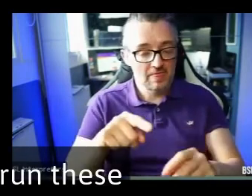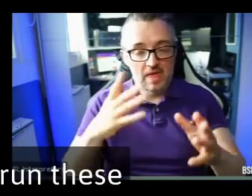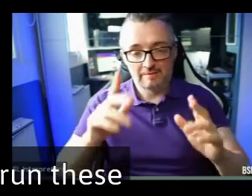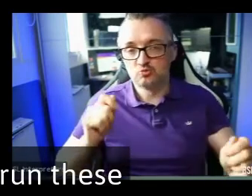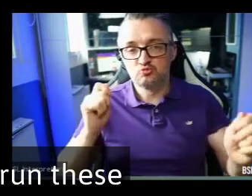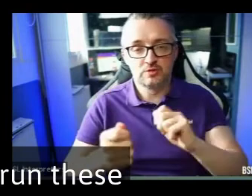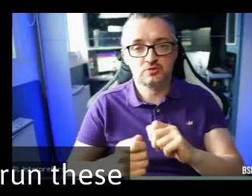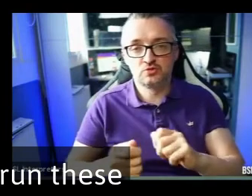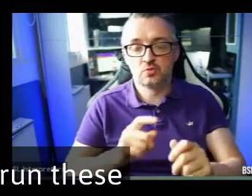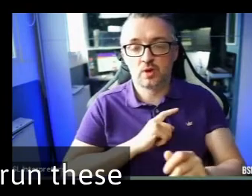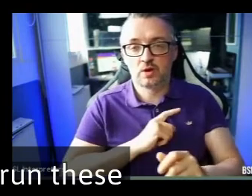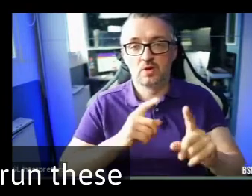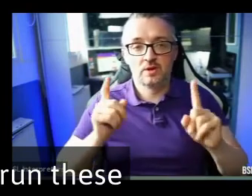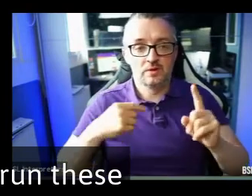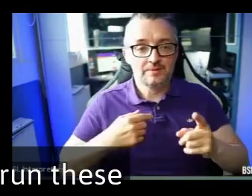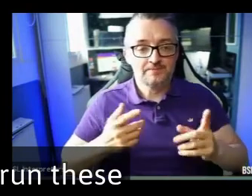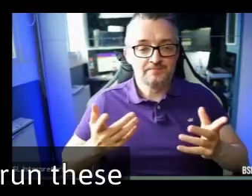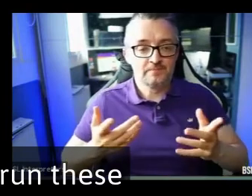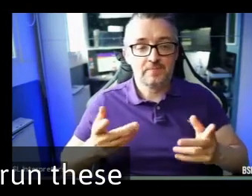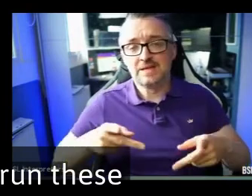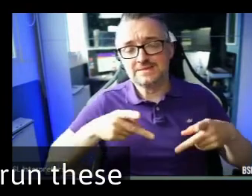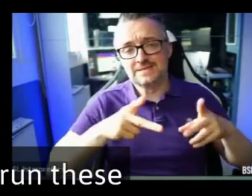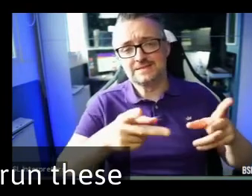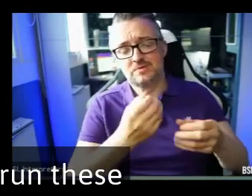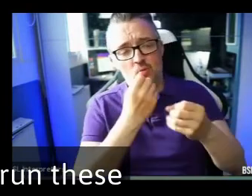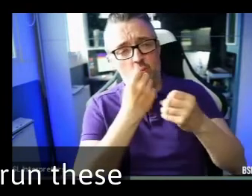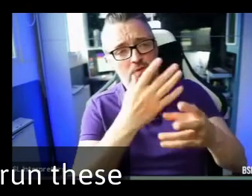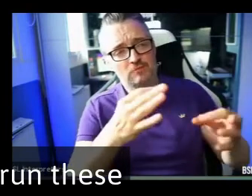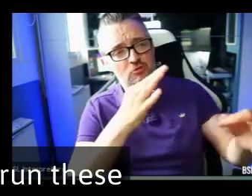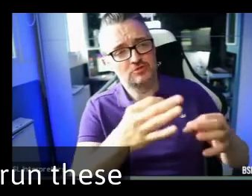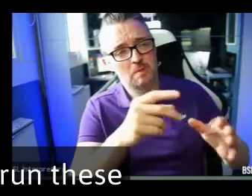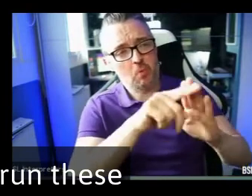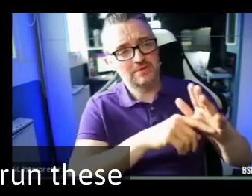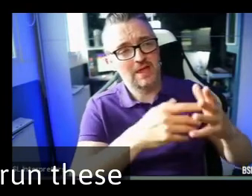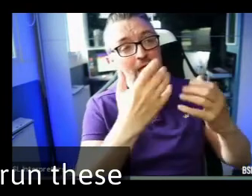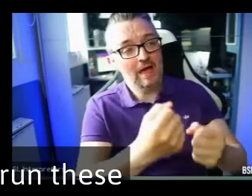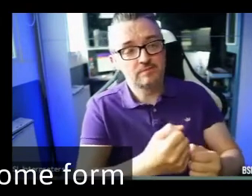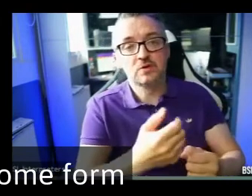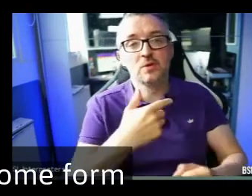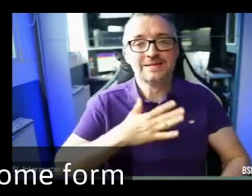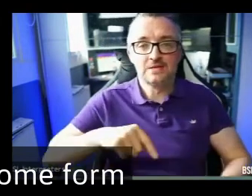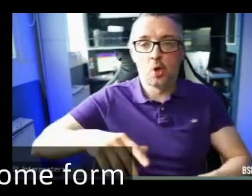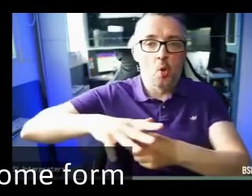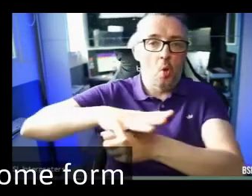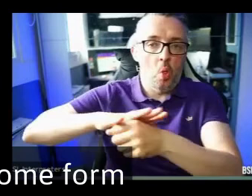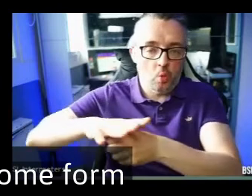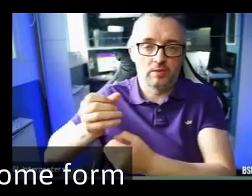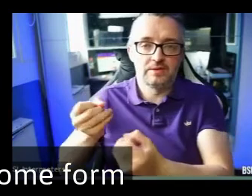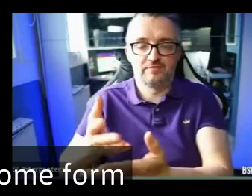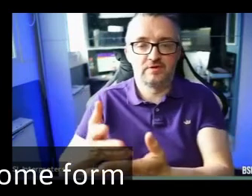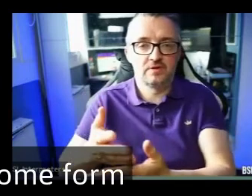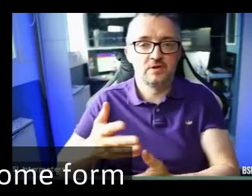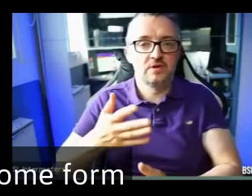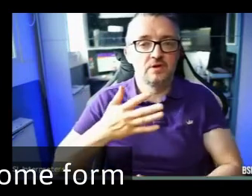that. So we've got to change that. We can't run these wonderful systems and strategies and policies without some form of local